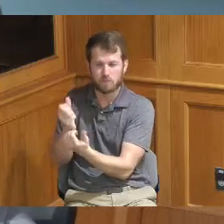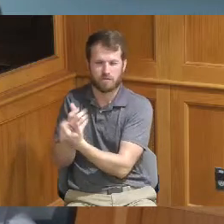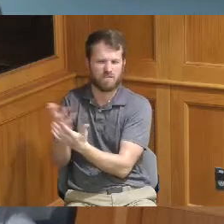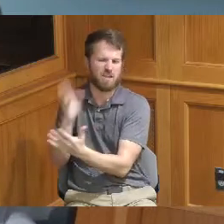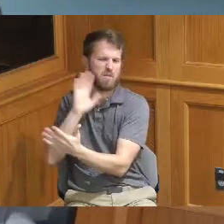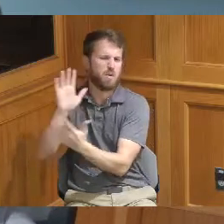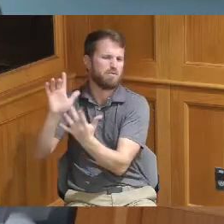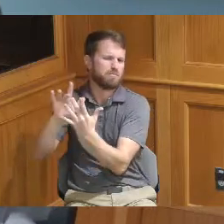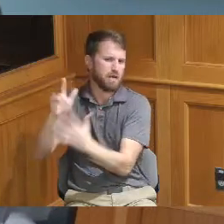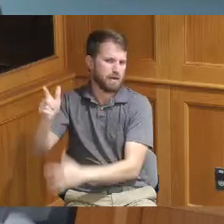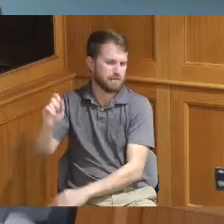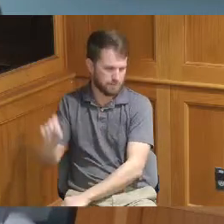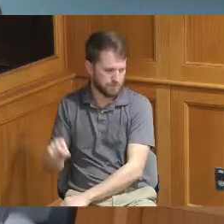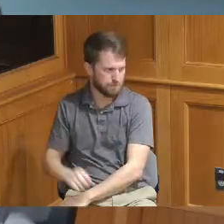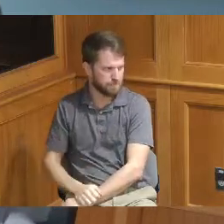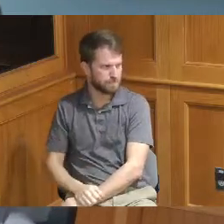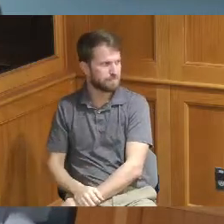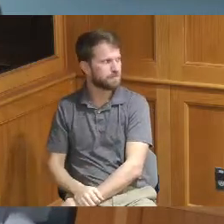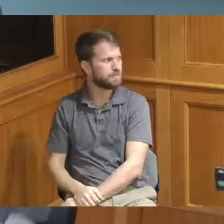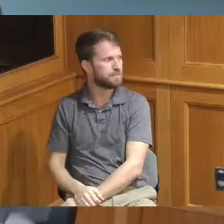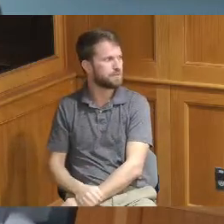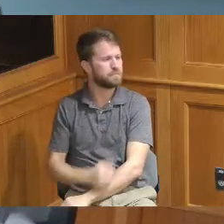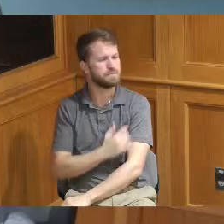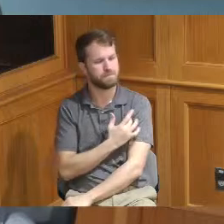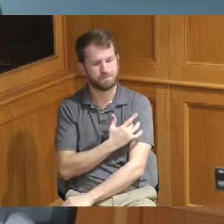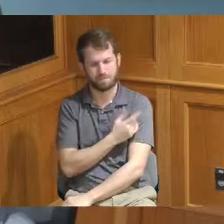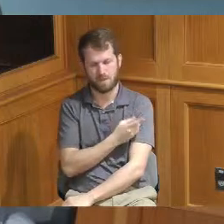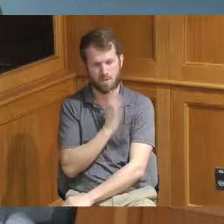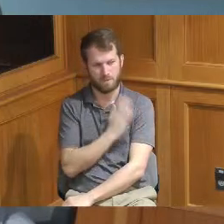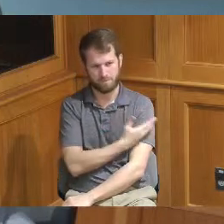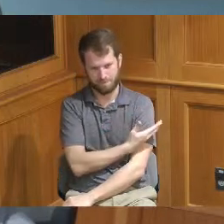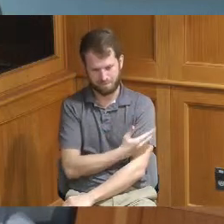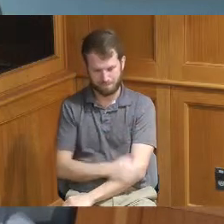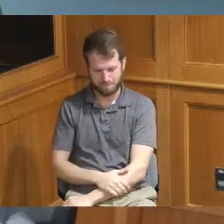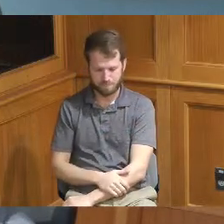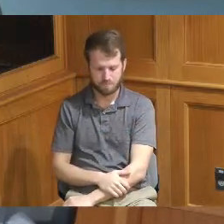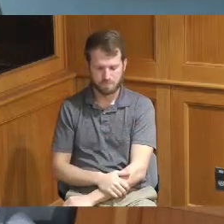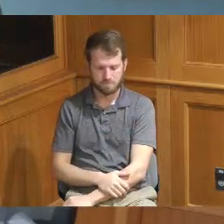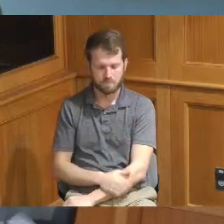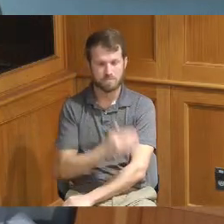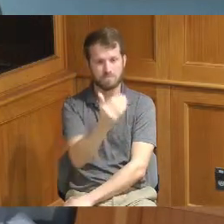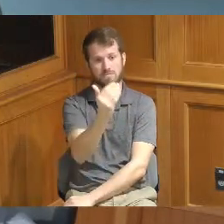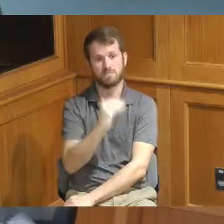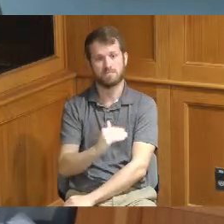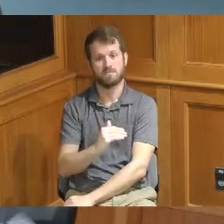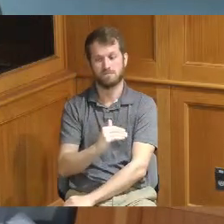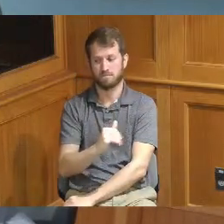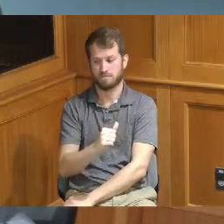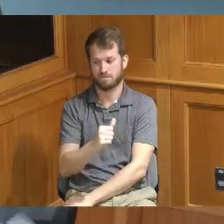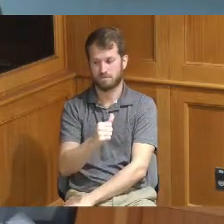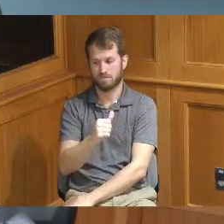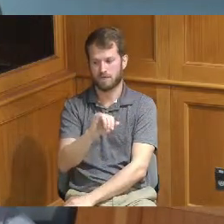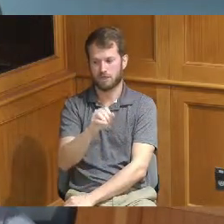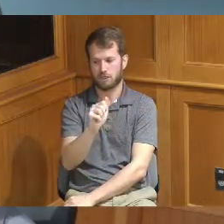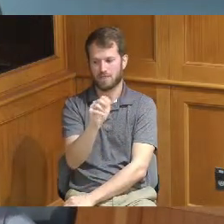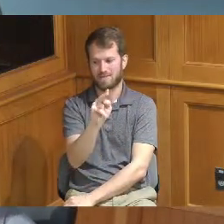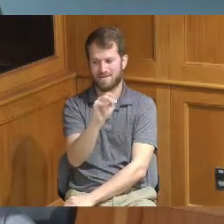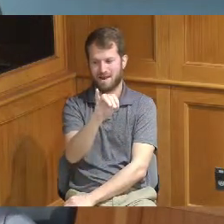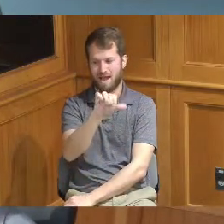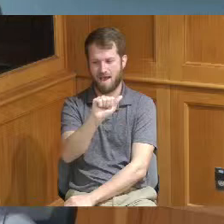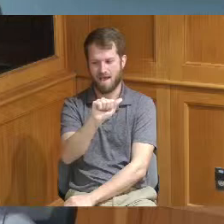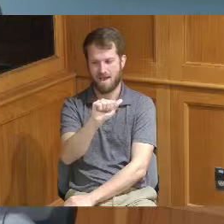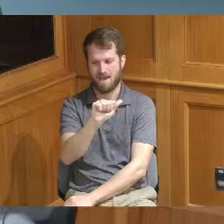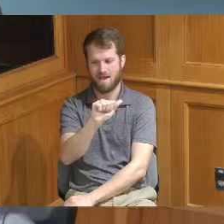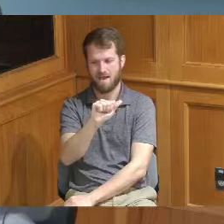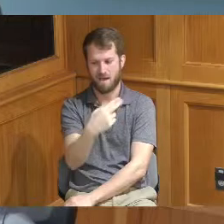yes. Okay, yep, Ms. Dartrey is gonna help you. Next, we have Janiyah Miller. And if there's